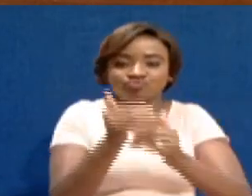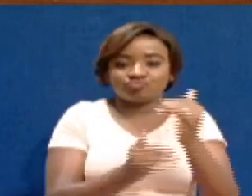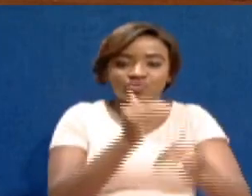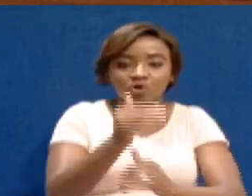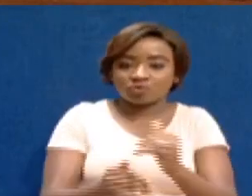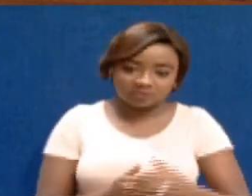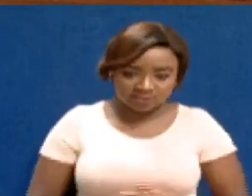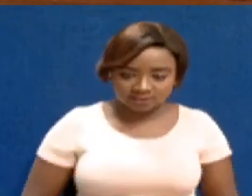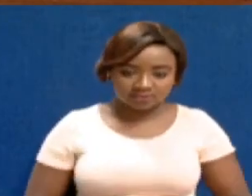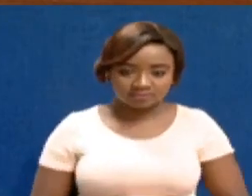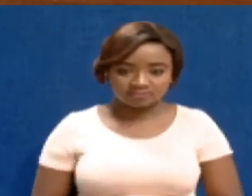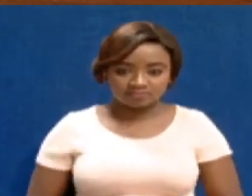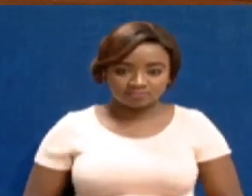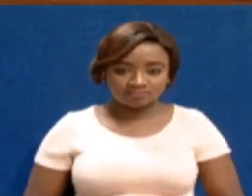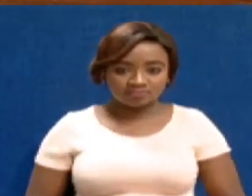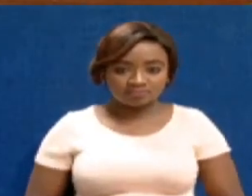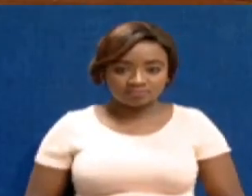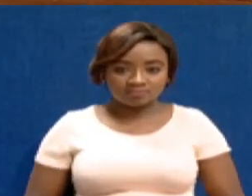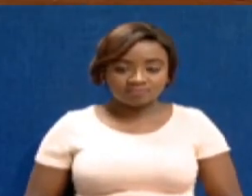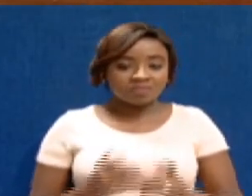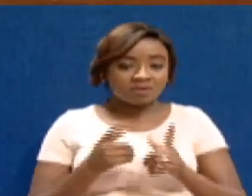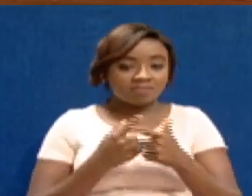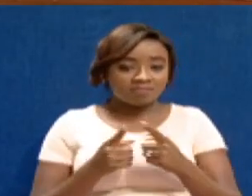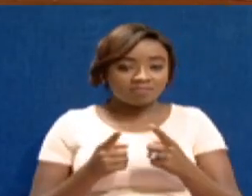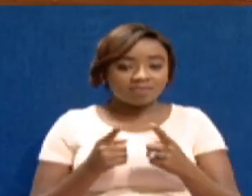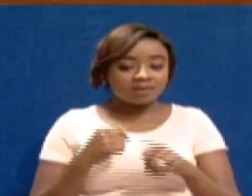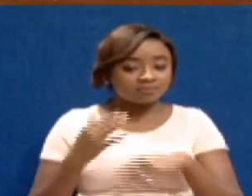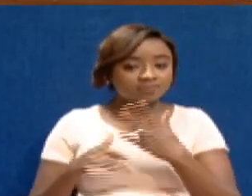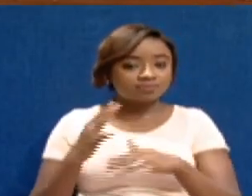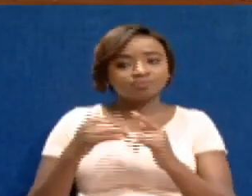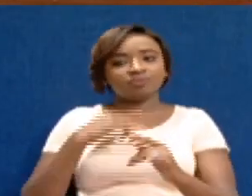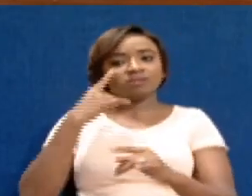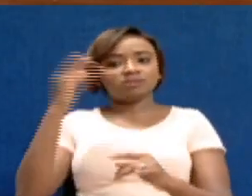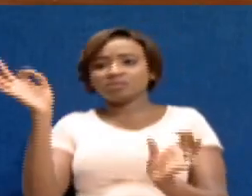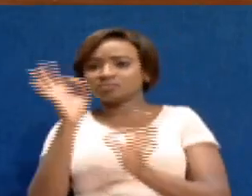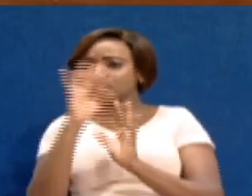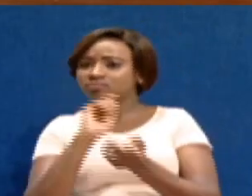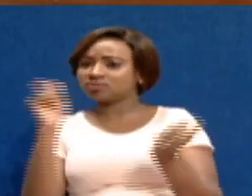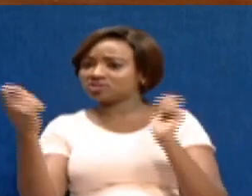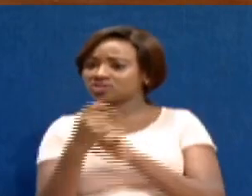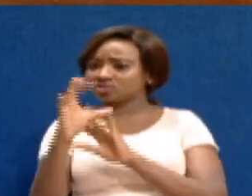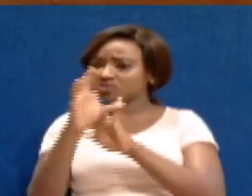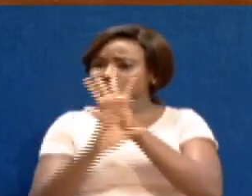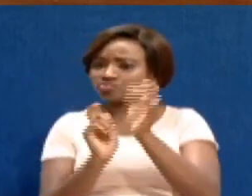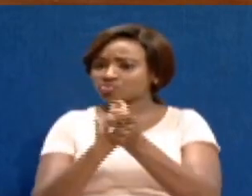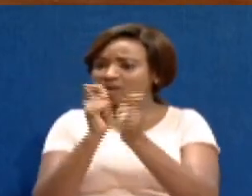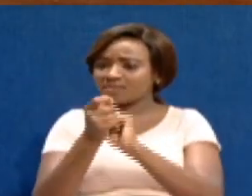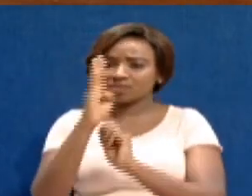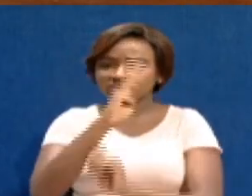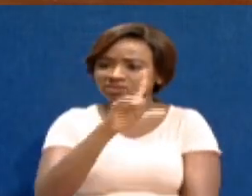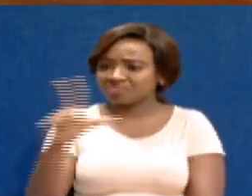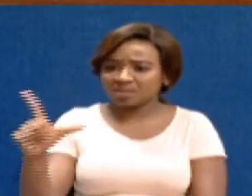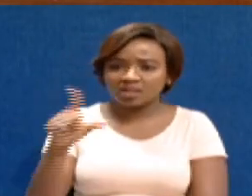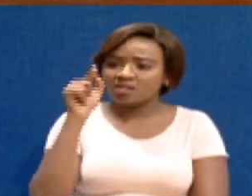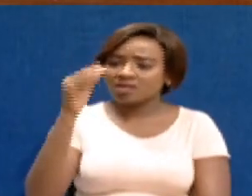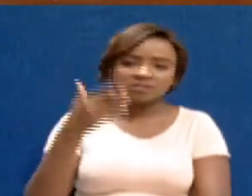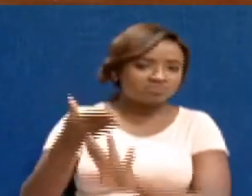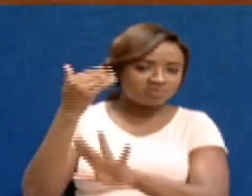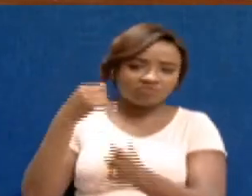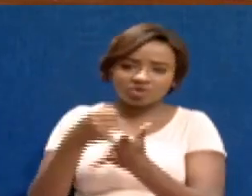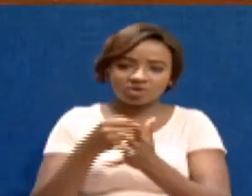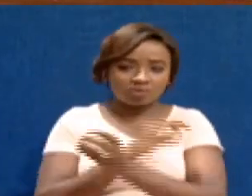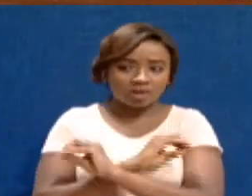feedback should have been coming from the nominees of the deputy president, and I don't know if she speaks or she's holding brief for the